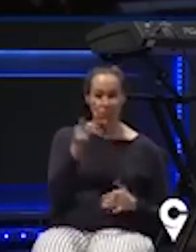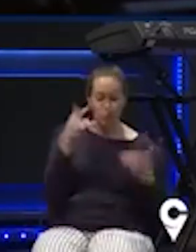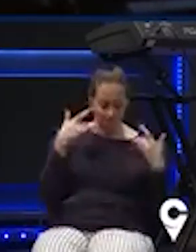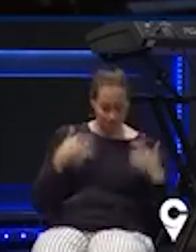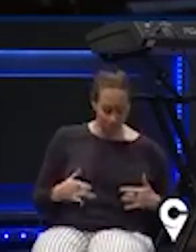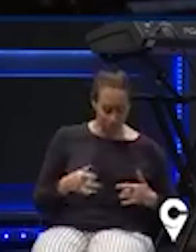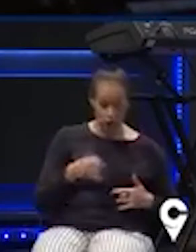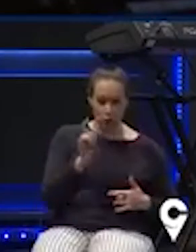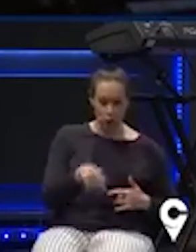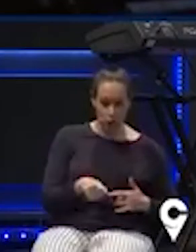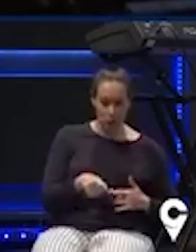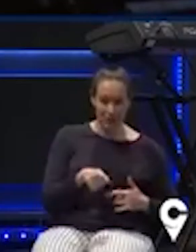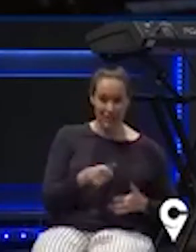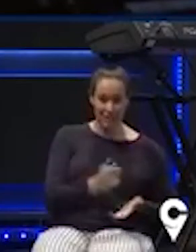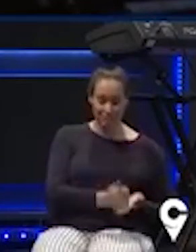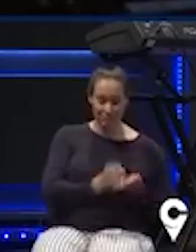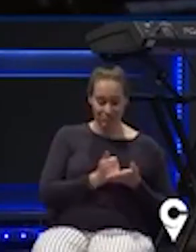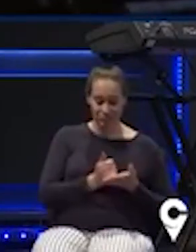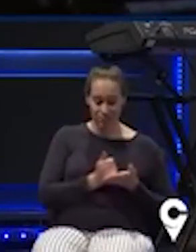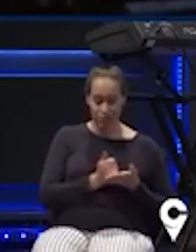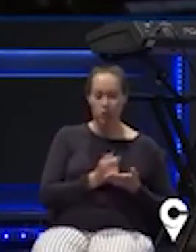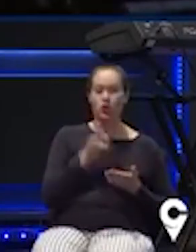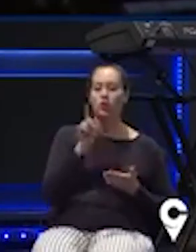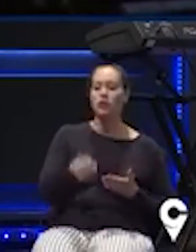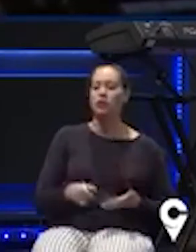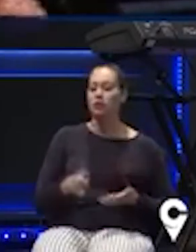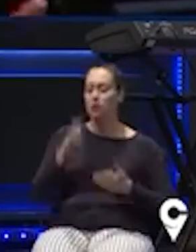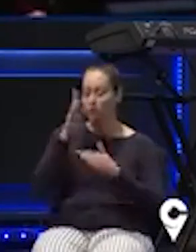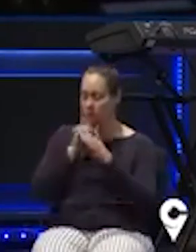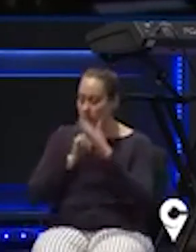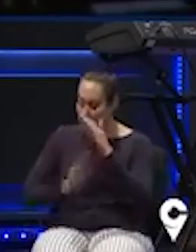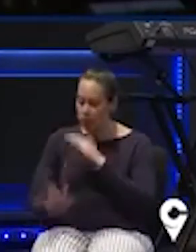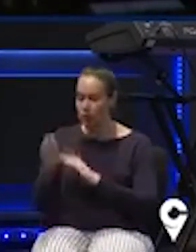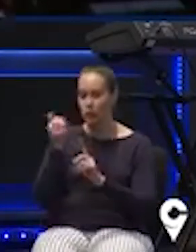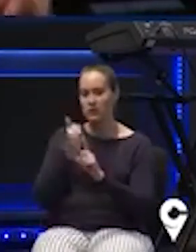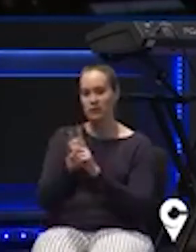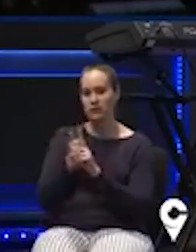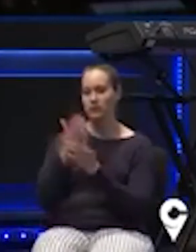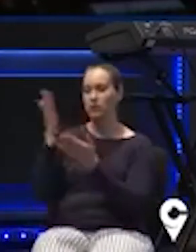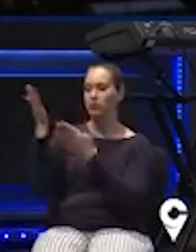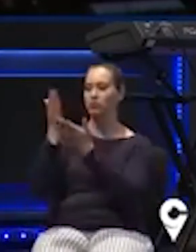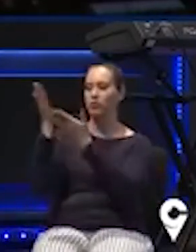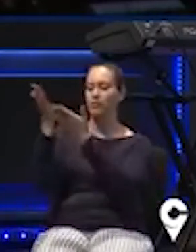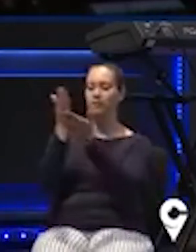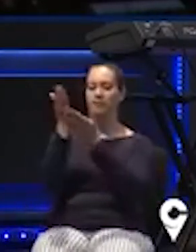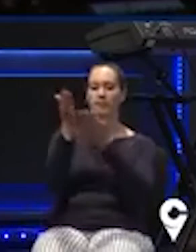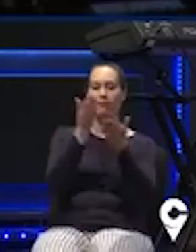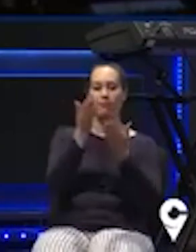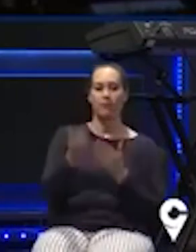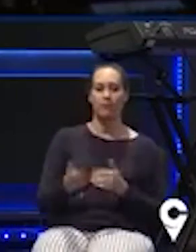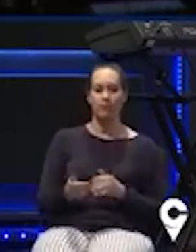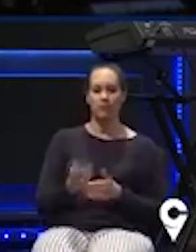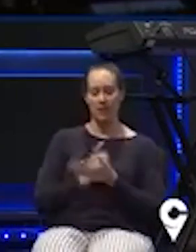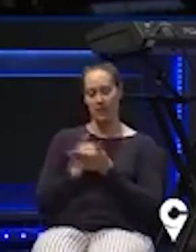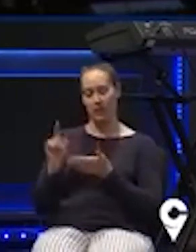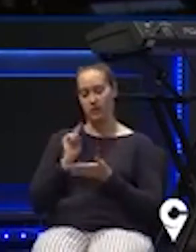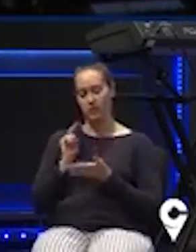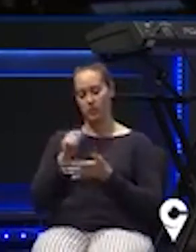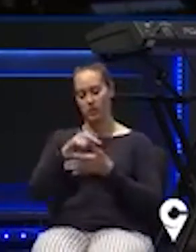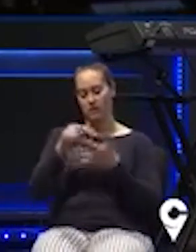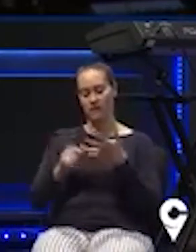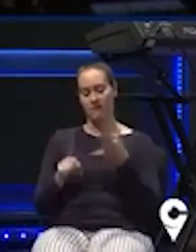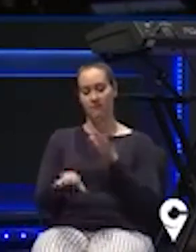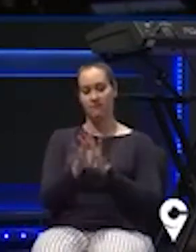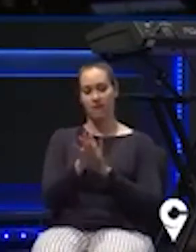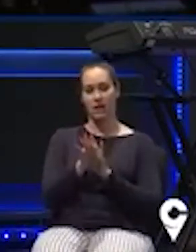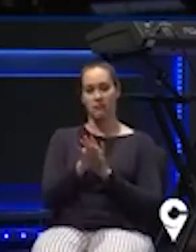uplifting, you humble yourself and you serve others. Last week's assignment was find five people for your prayer circle.